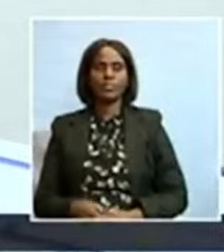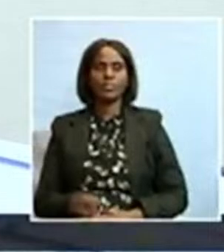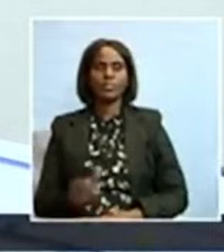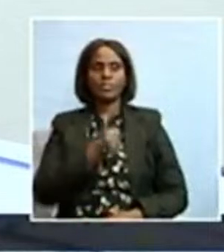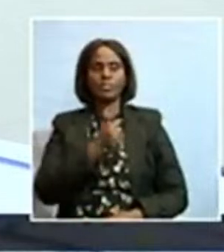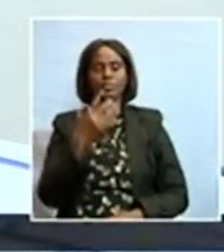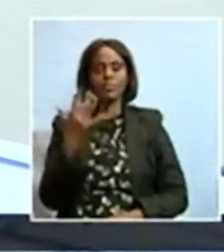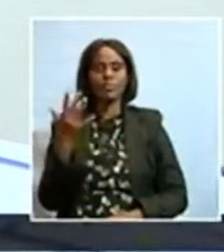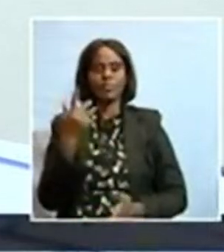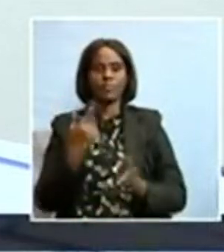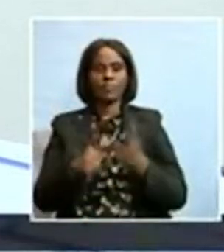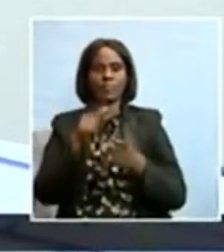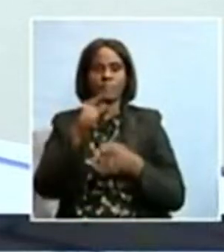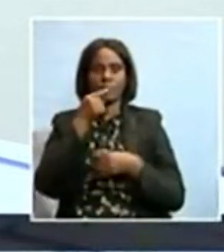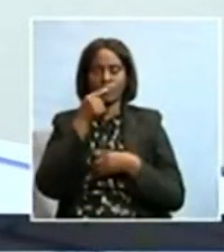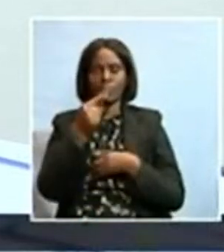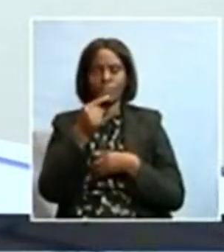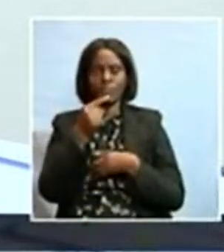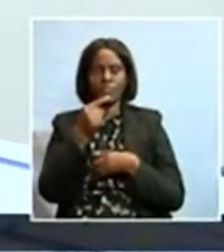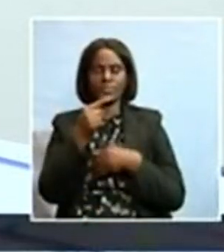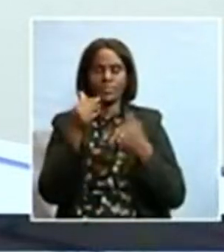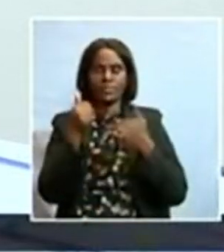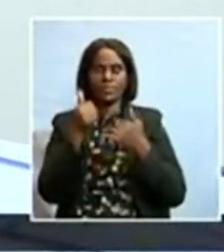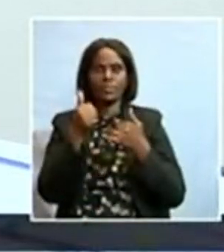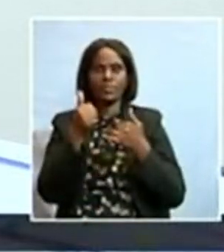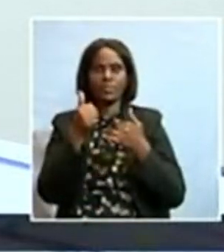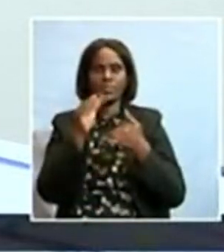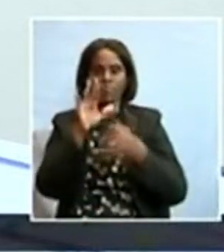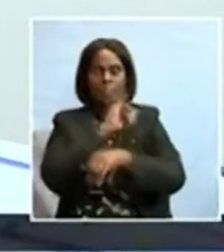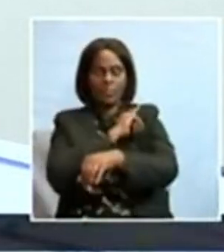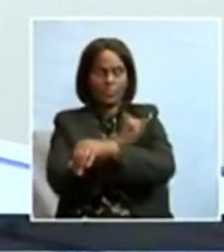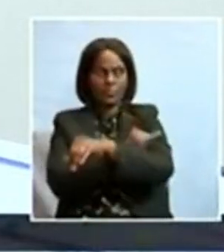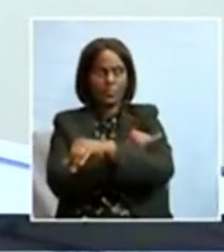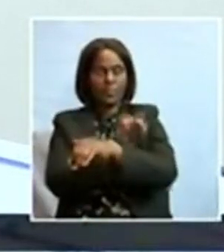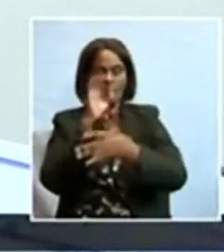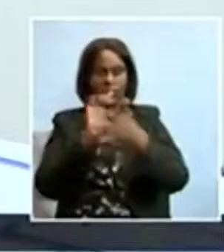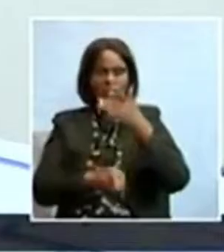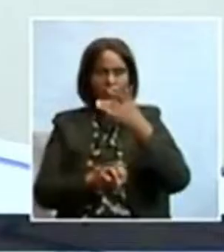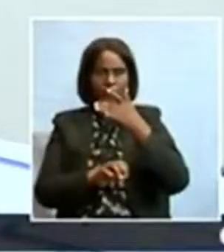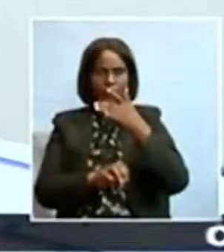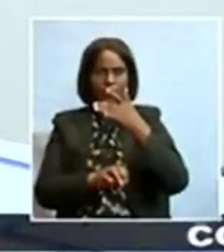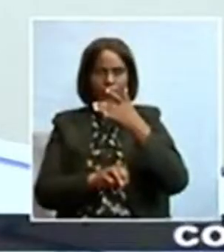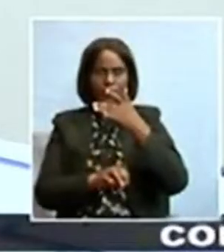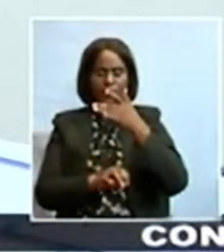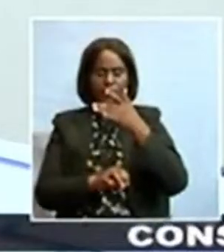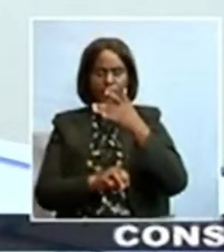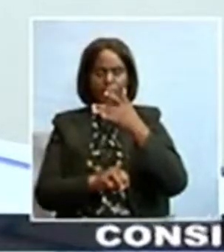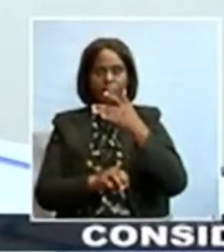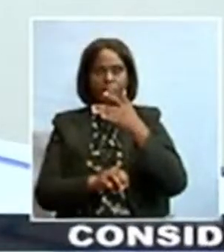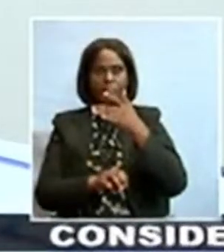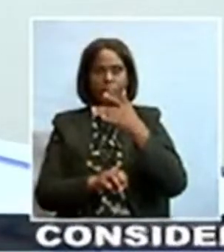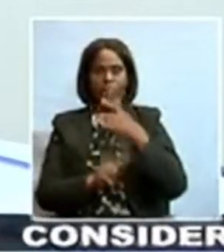Anything that you say now that your immunity has been removed is at your own